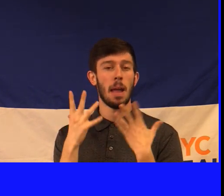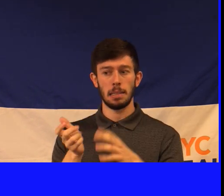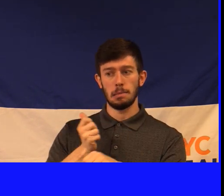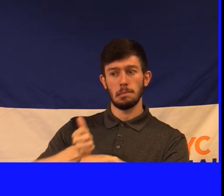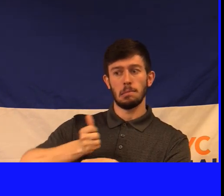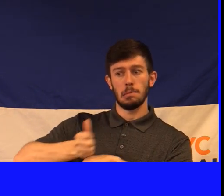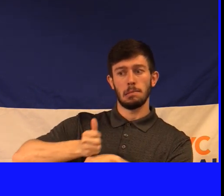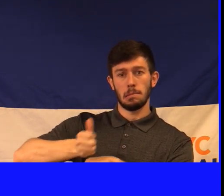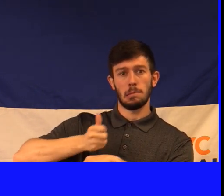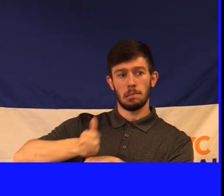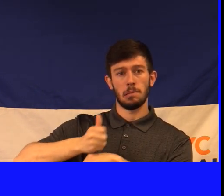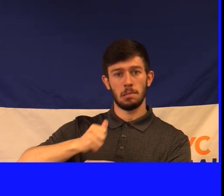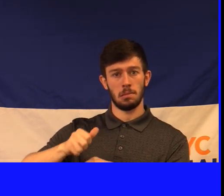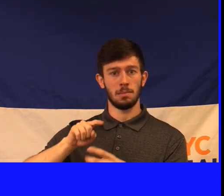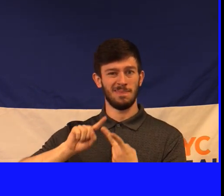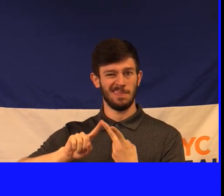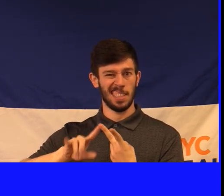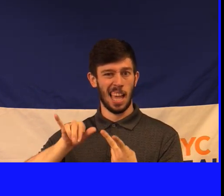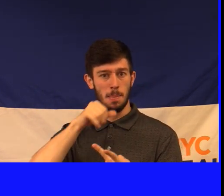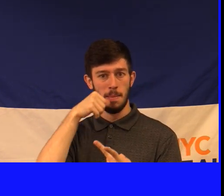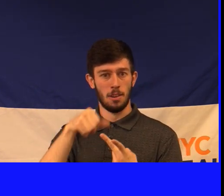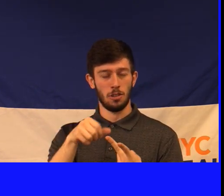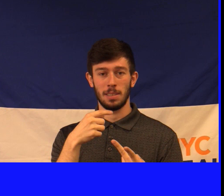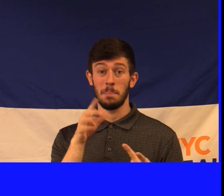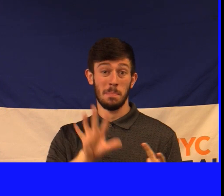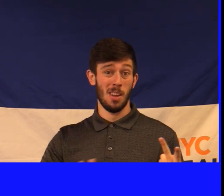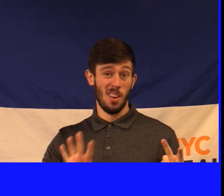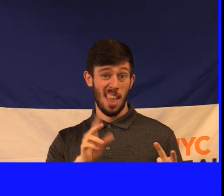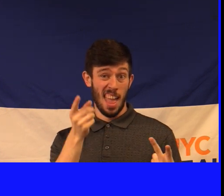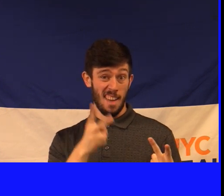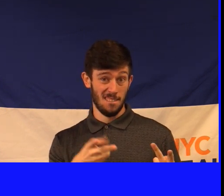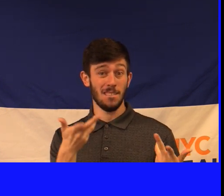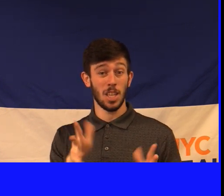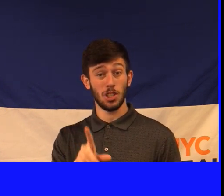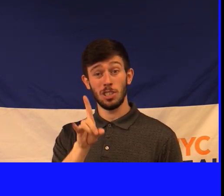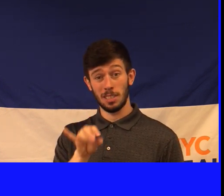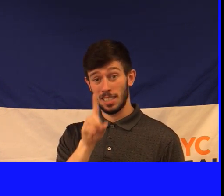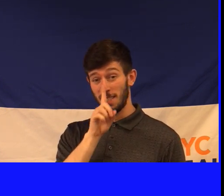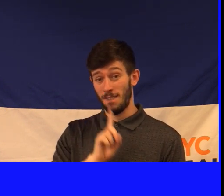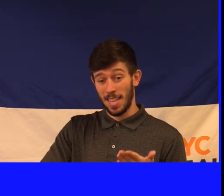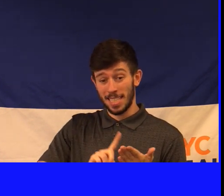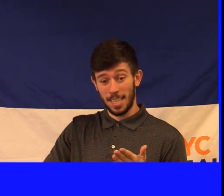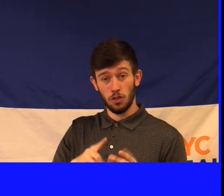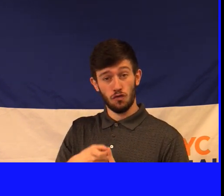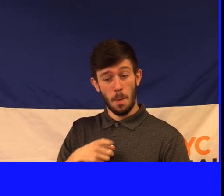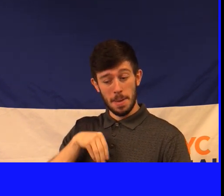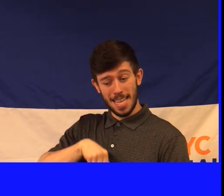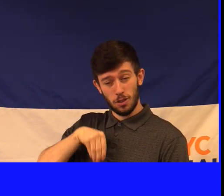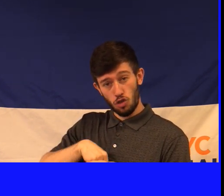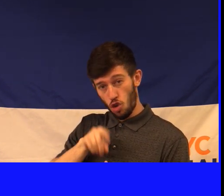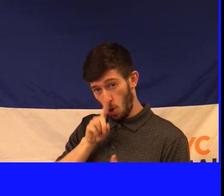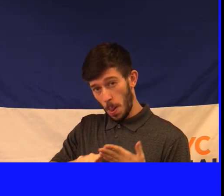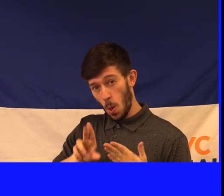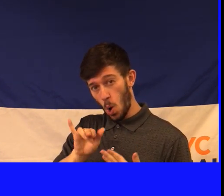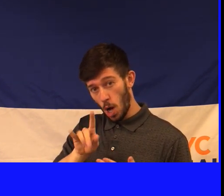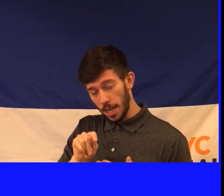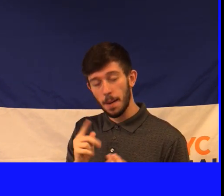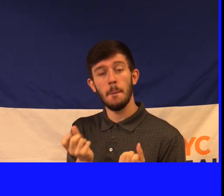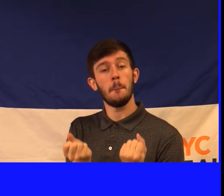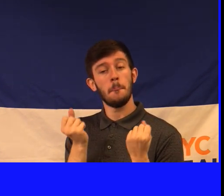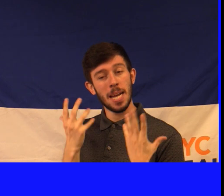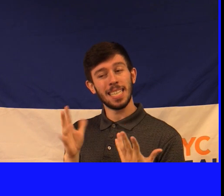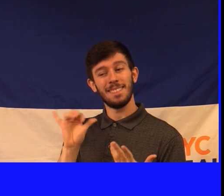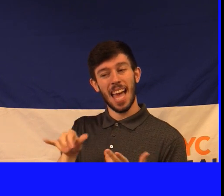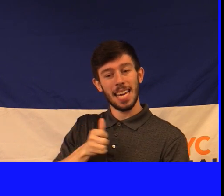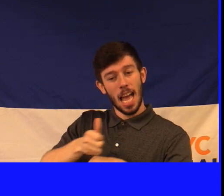allegations asserted in this letter. About half of them were investigated by internal audits. Most of the